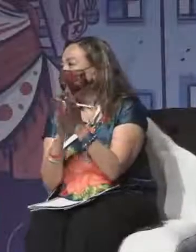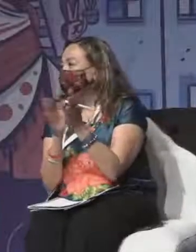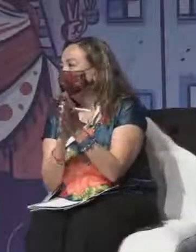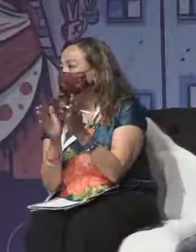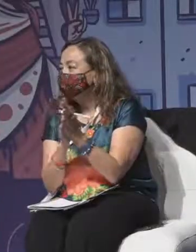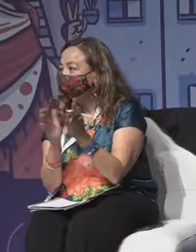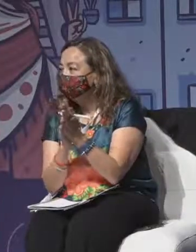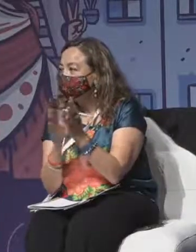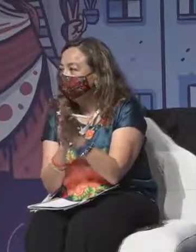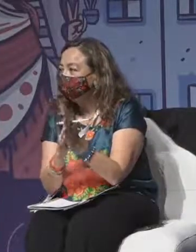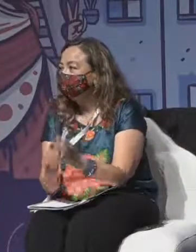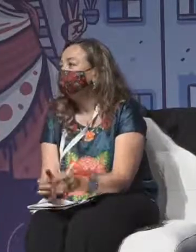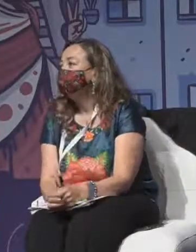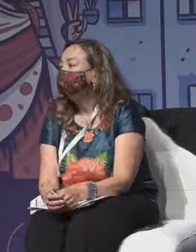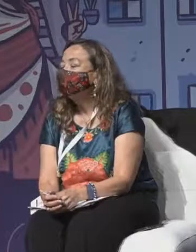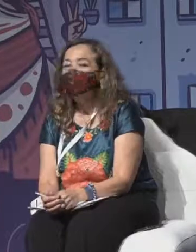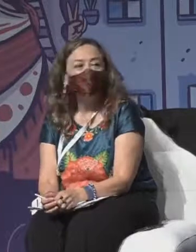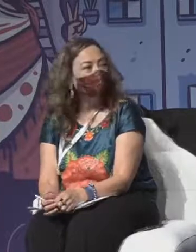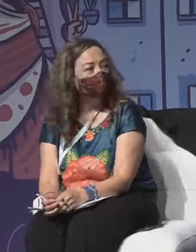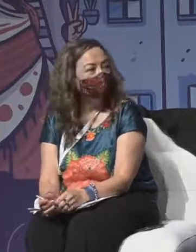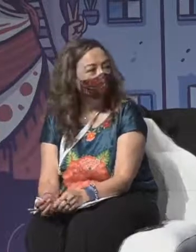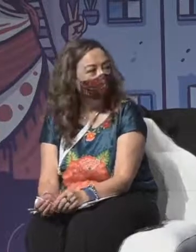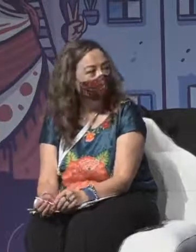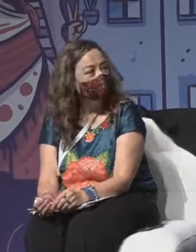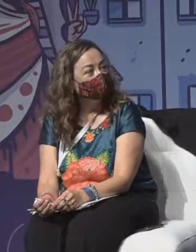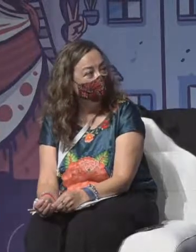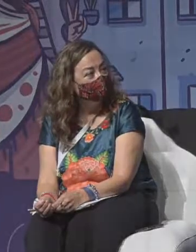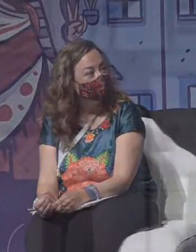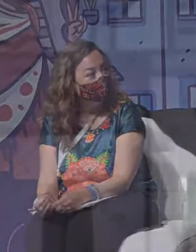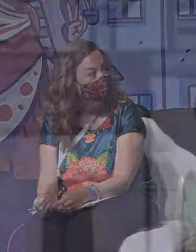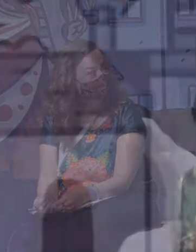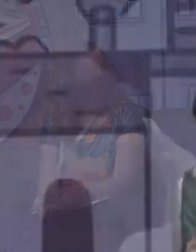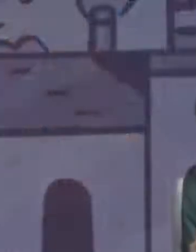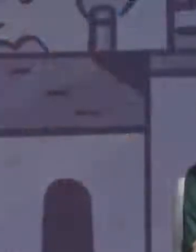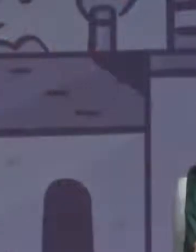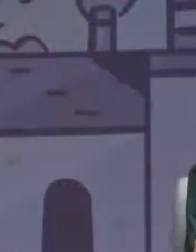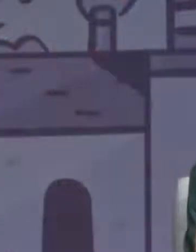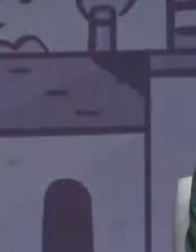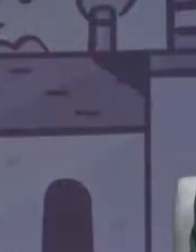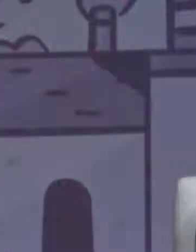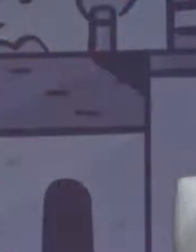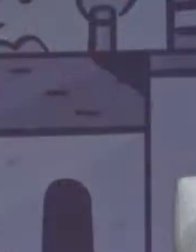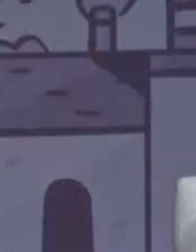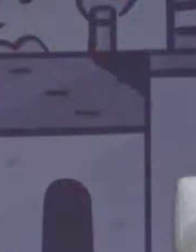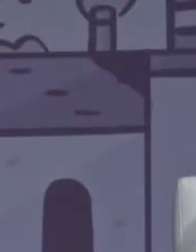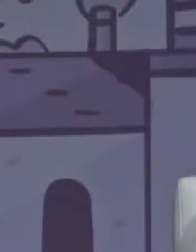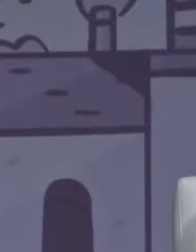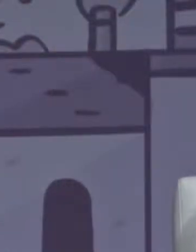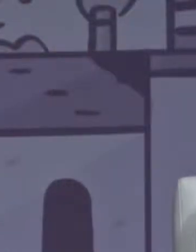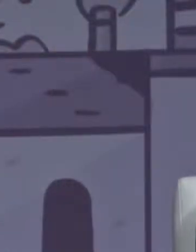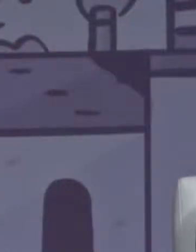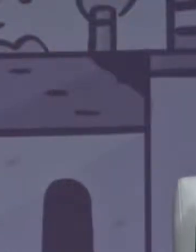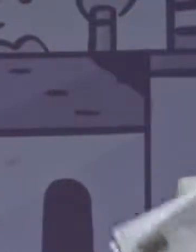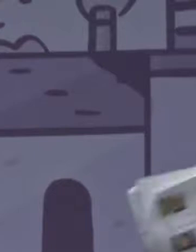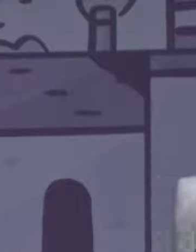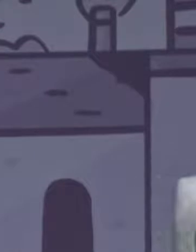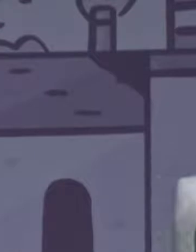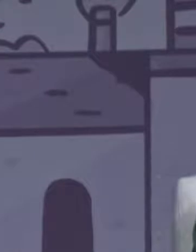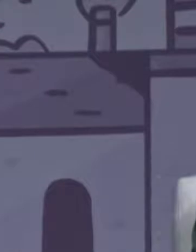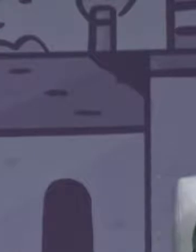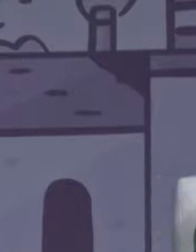much. Isabel, thank you very much. Thank you for sharing that regulation and public